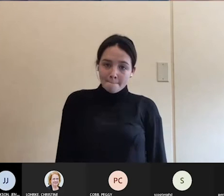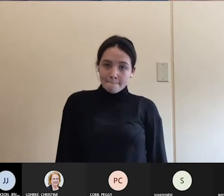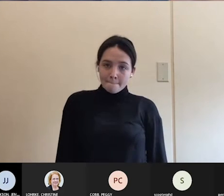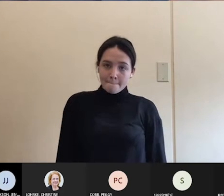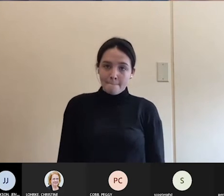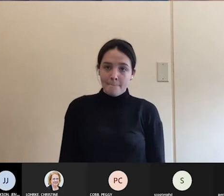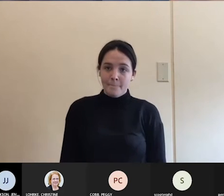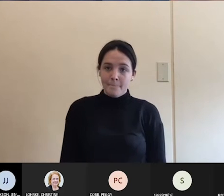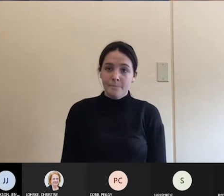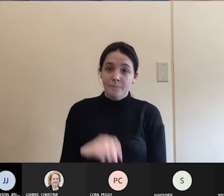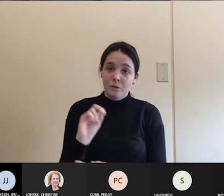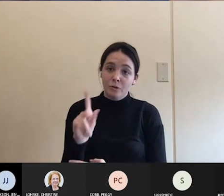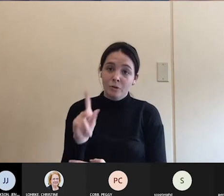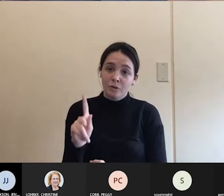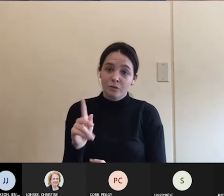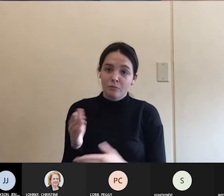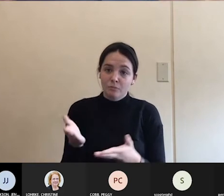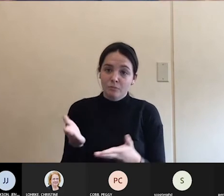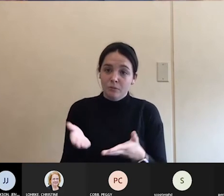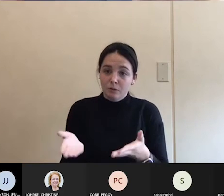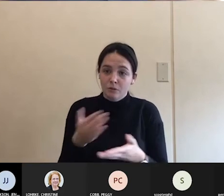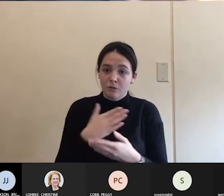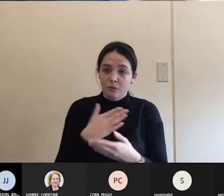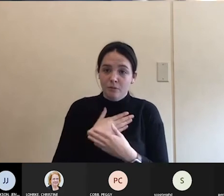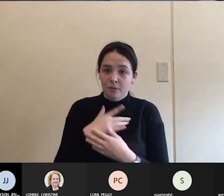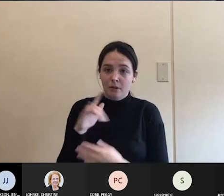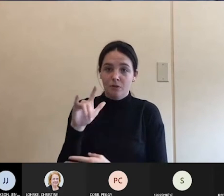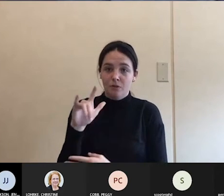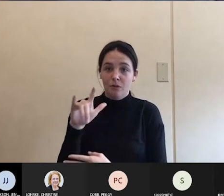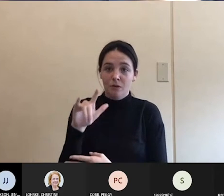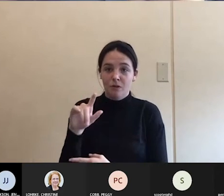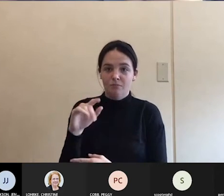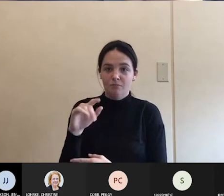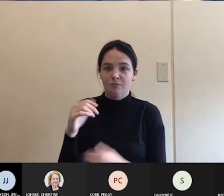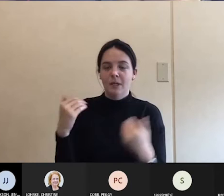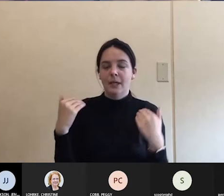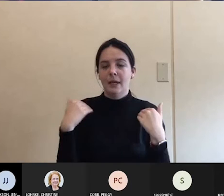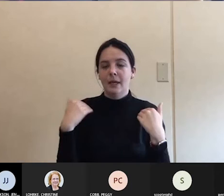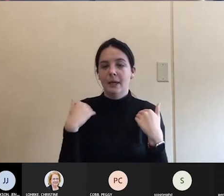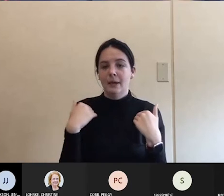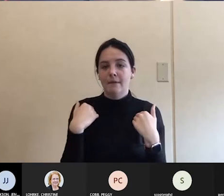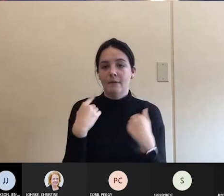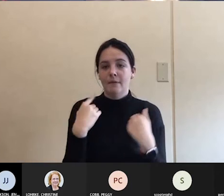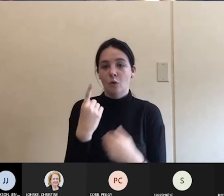All right, so here's my little rocket with 1 wing.